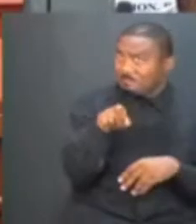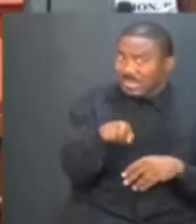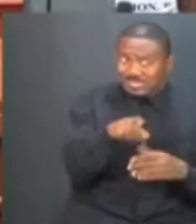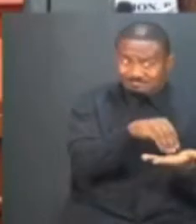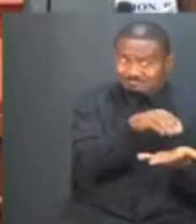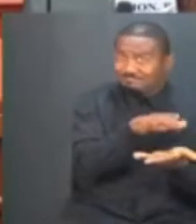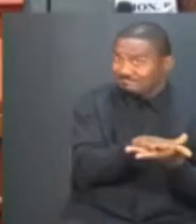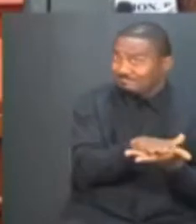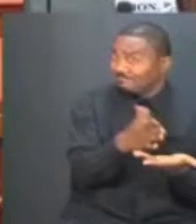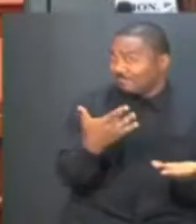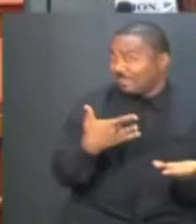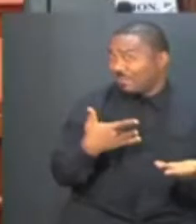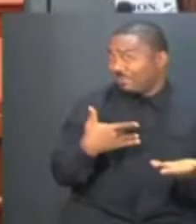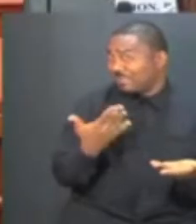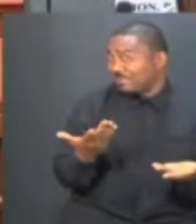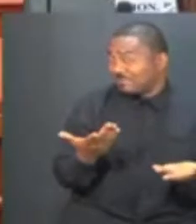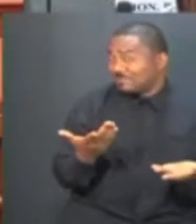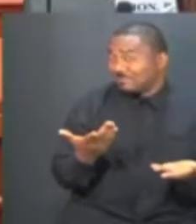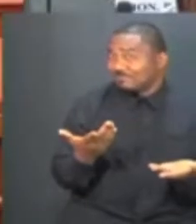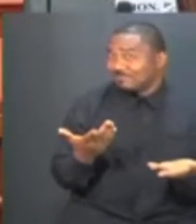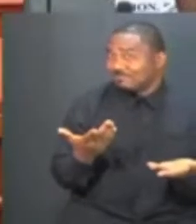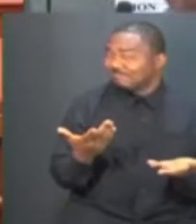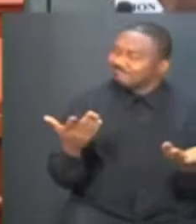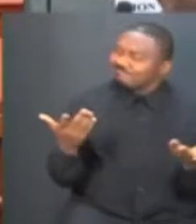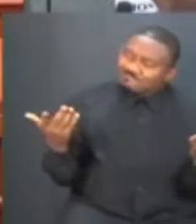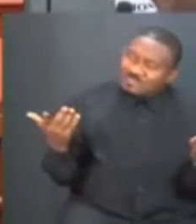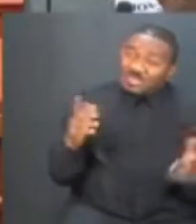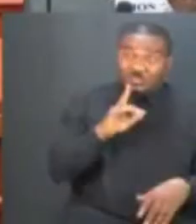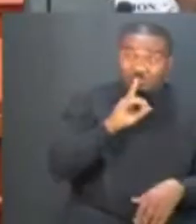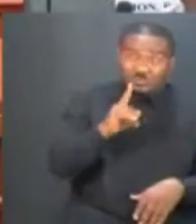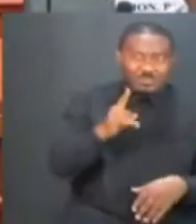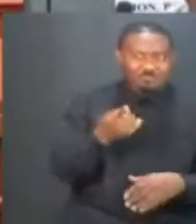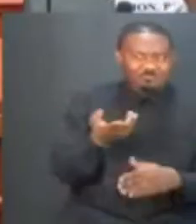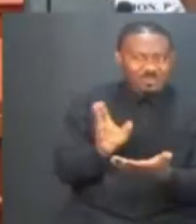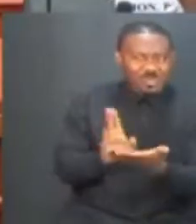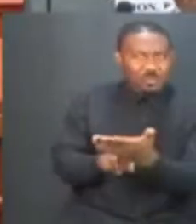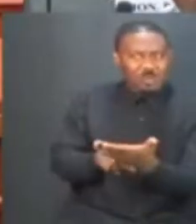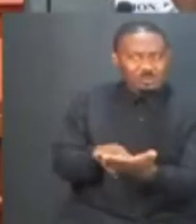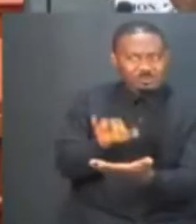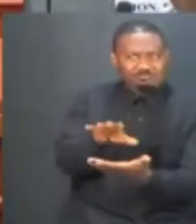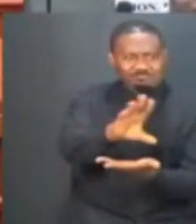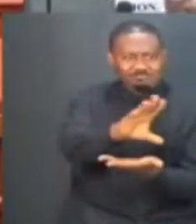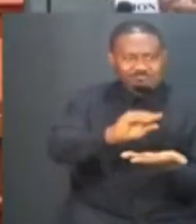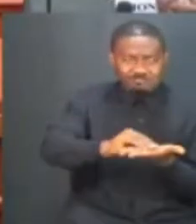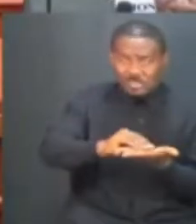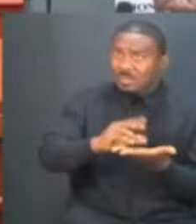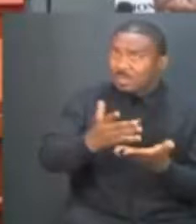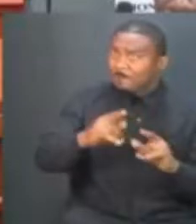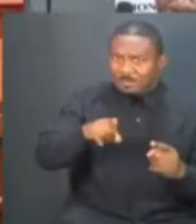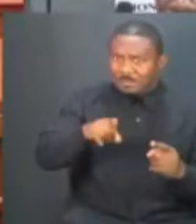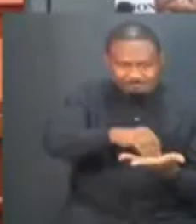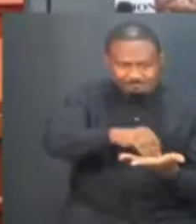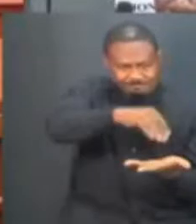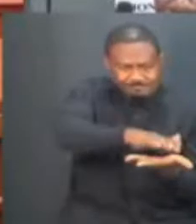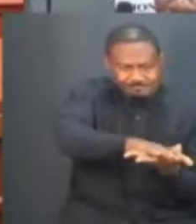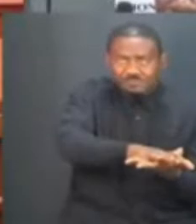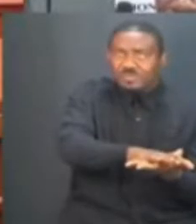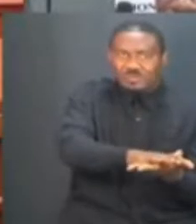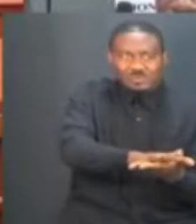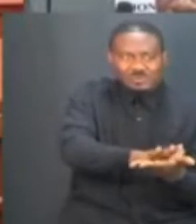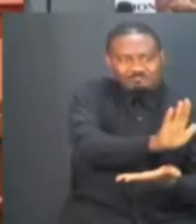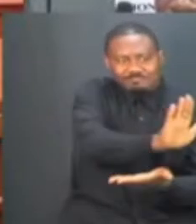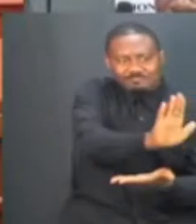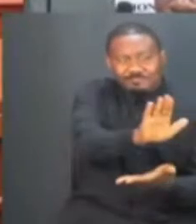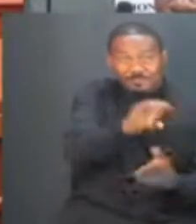captured as part, even though it will be in the Hansard, fine. So, but if those names had been captured here, it would have been